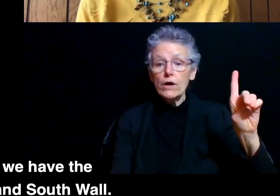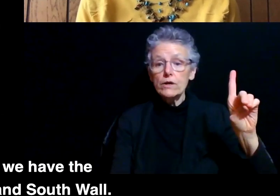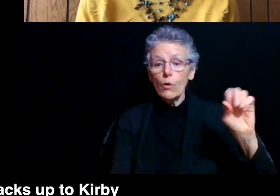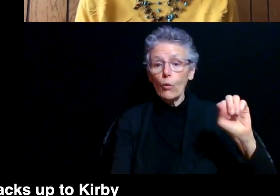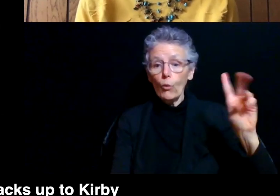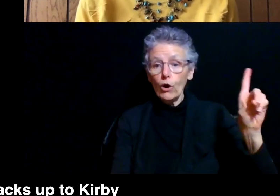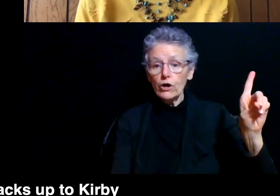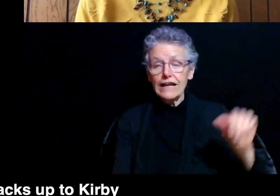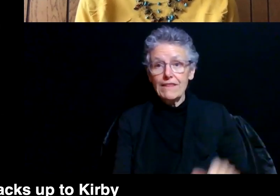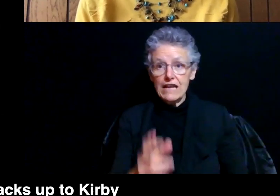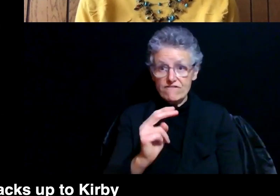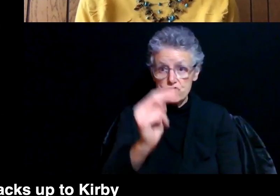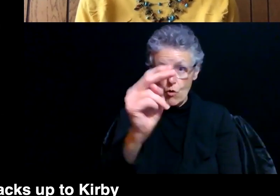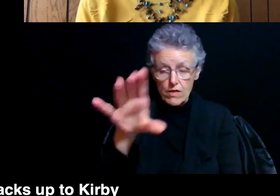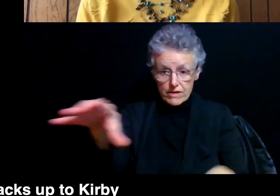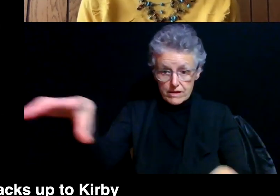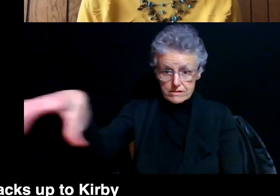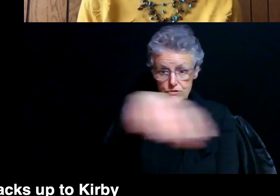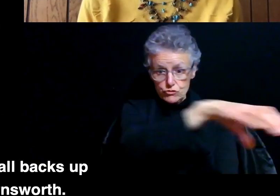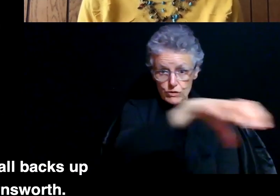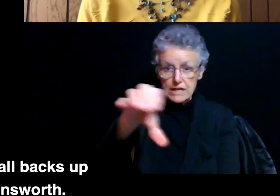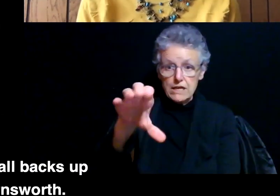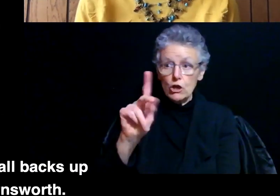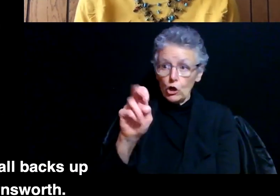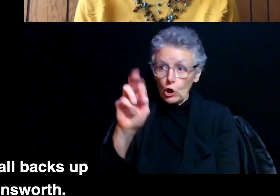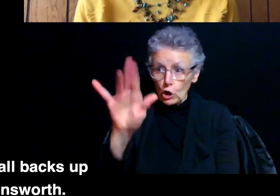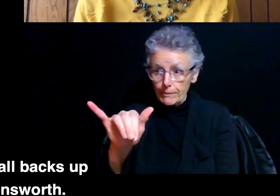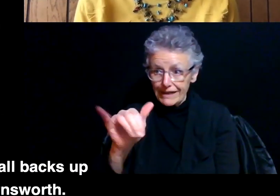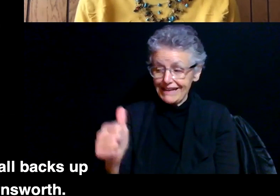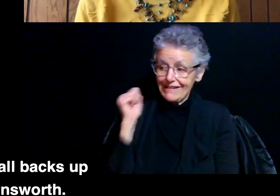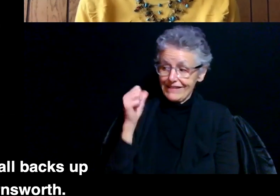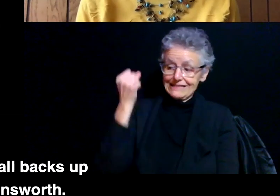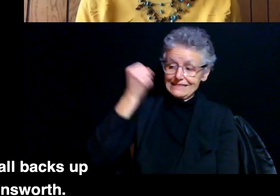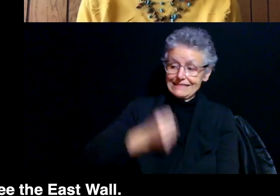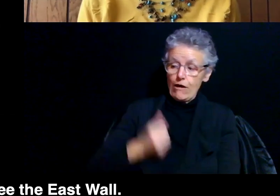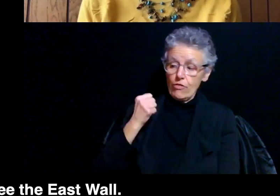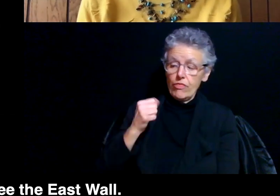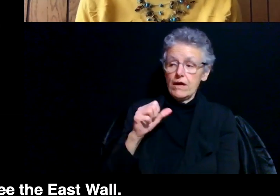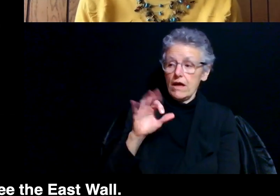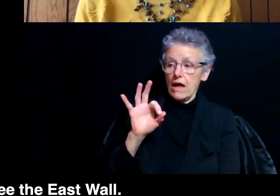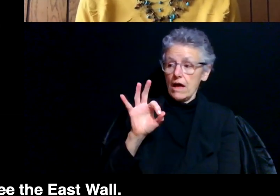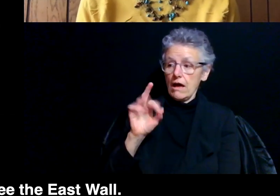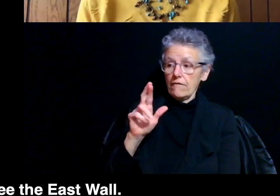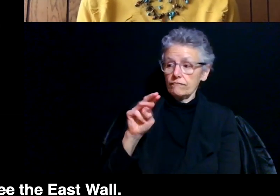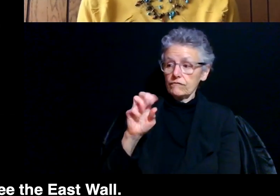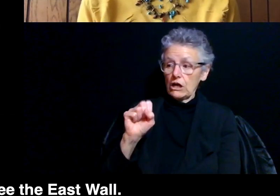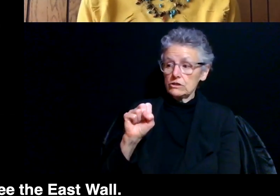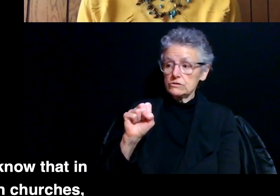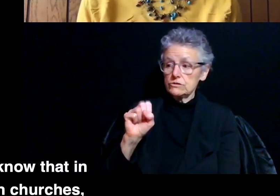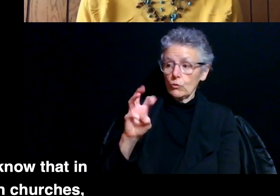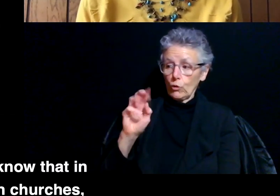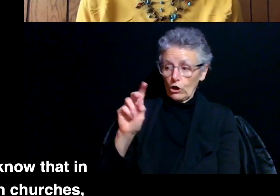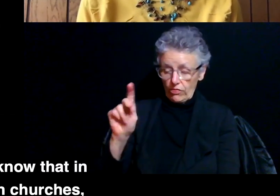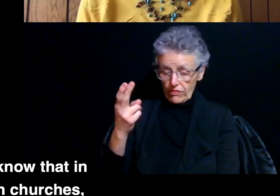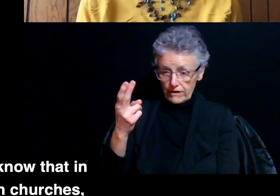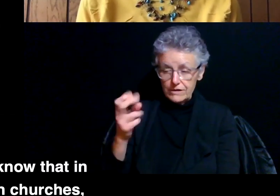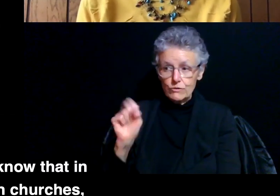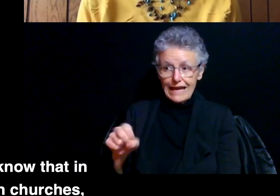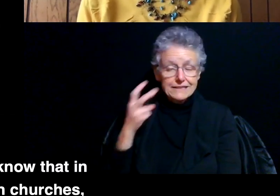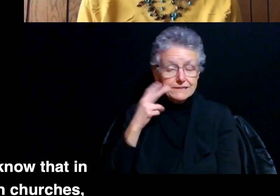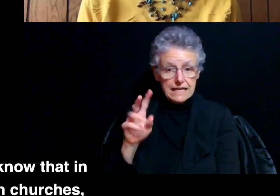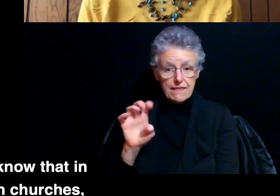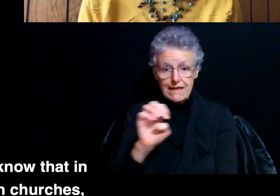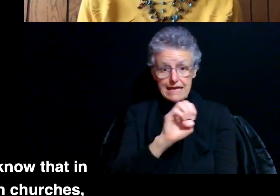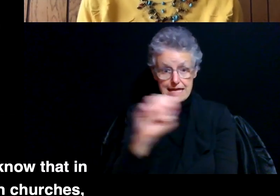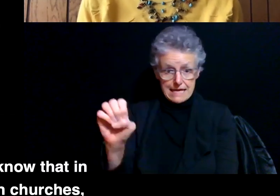south wall. North wall backs up to Kirby. South wall backs up to Farnsworth. So here we see the east wall. And we know that